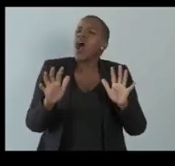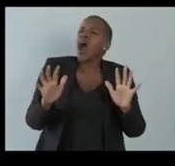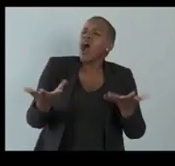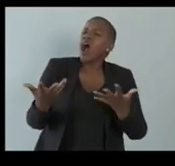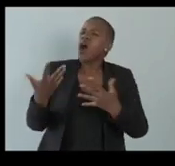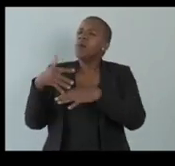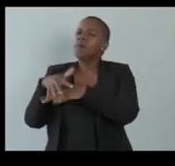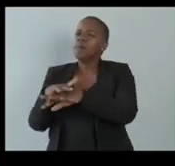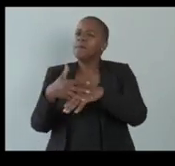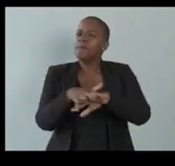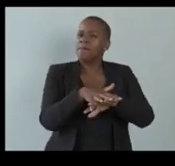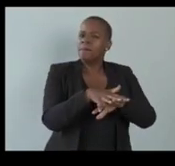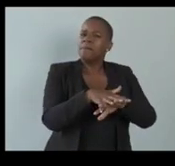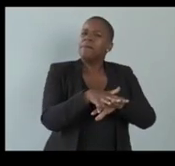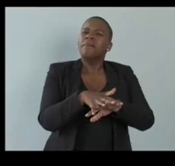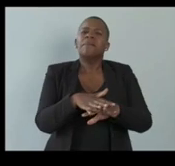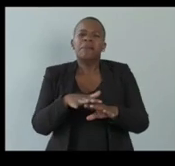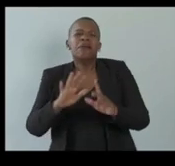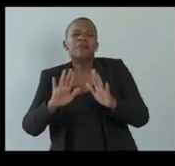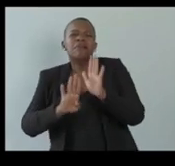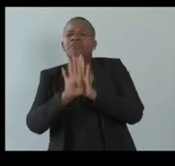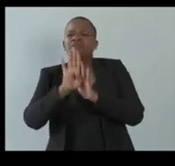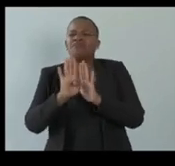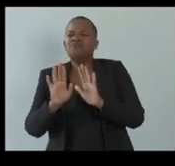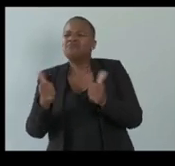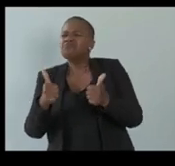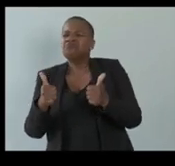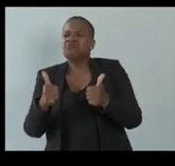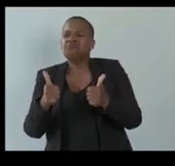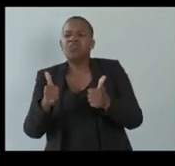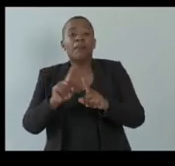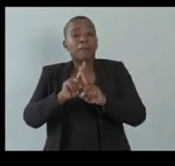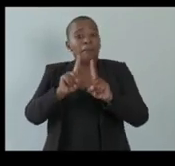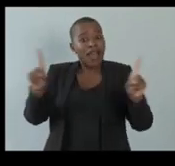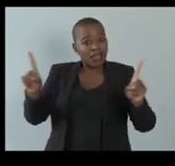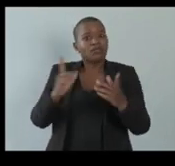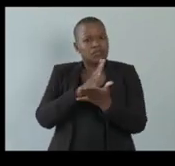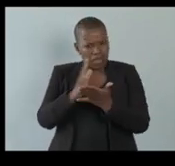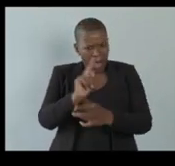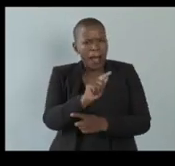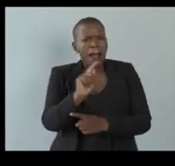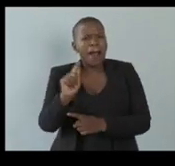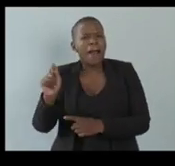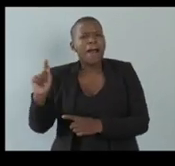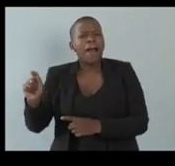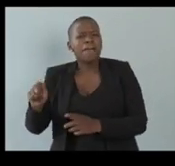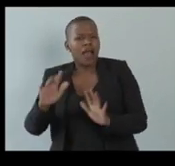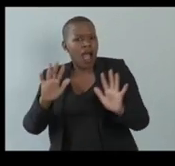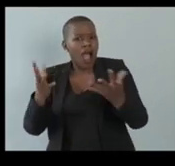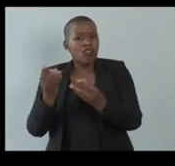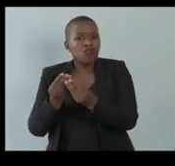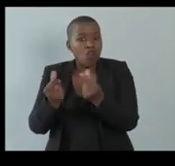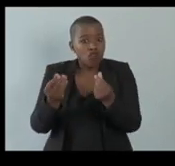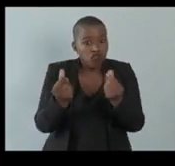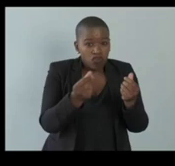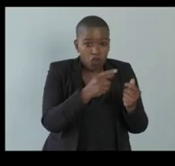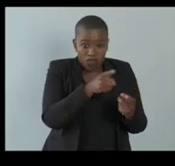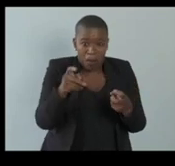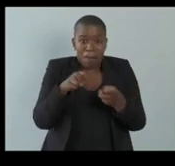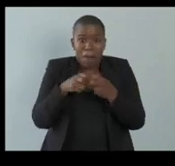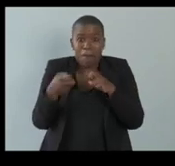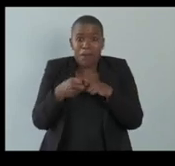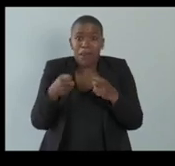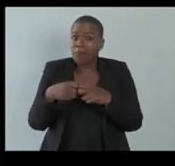not performing optimally. Moreover, our non-core assets, Altron Document Solutions and Altron Nexus, faced challenges due